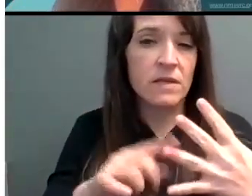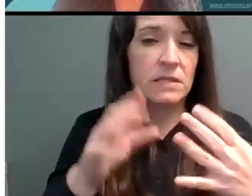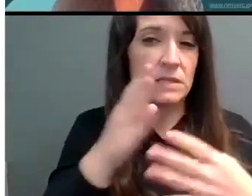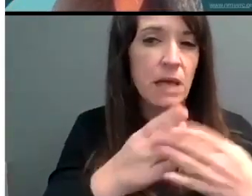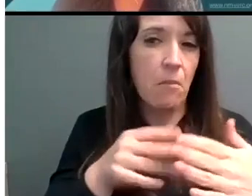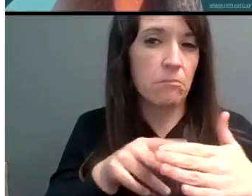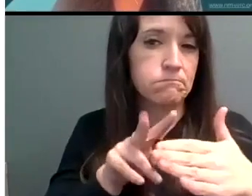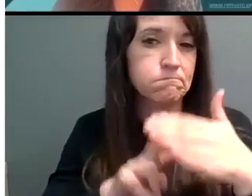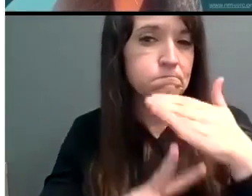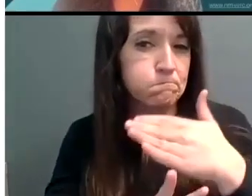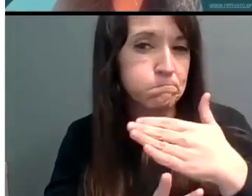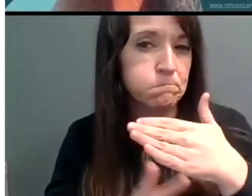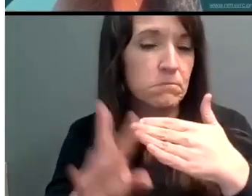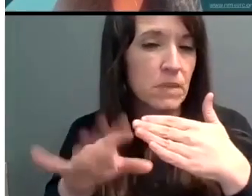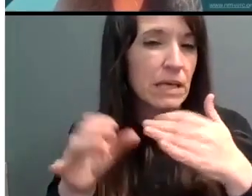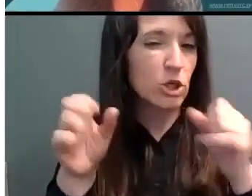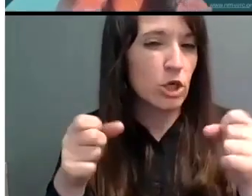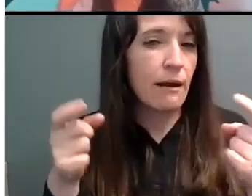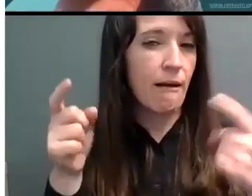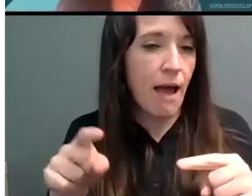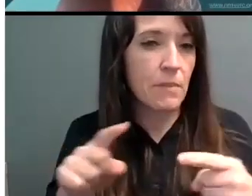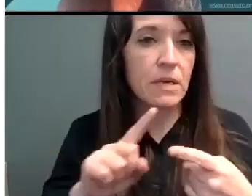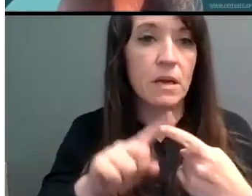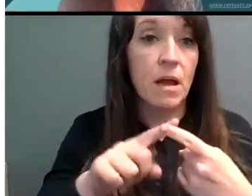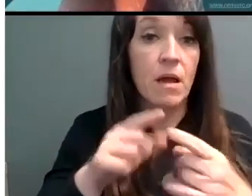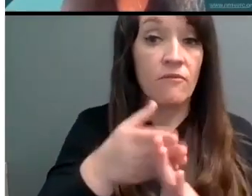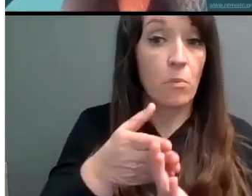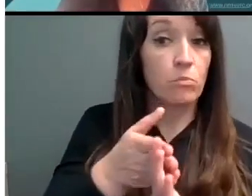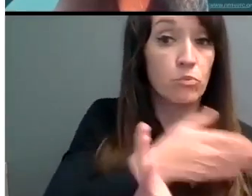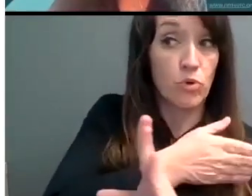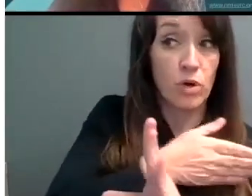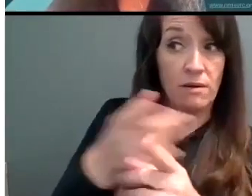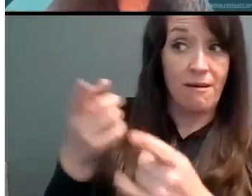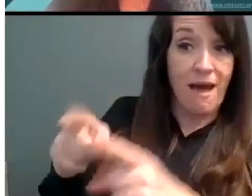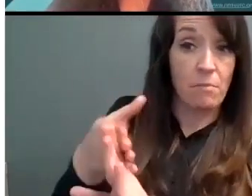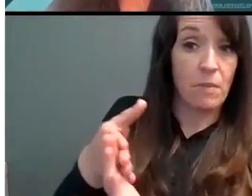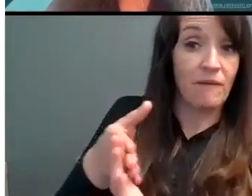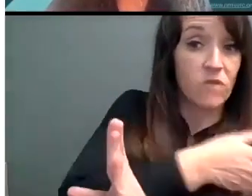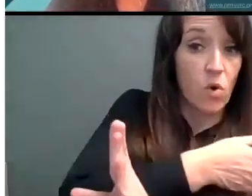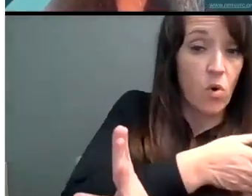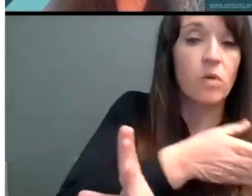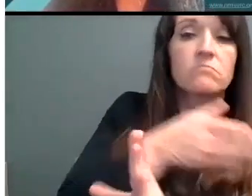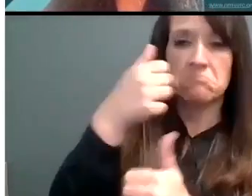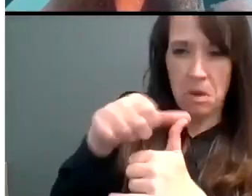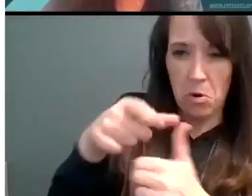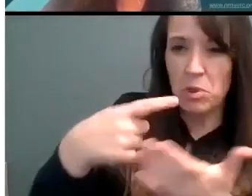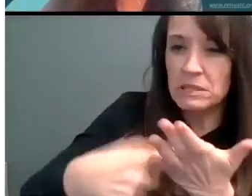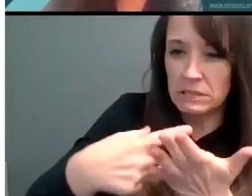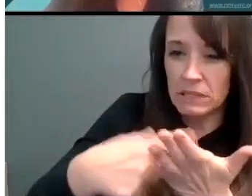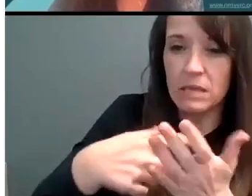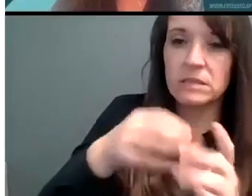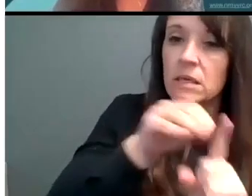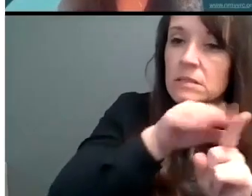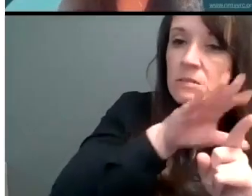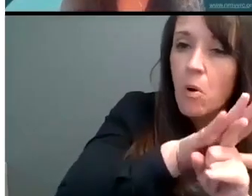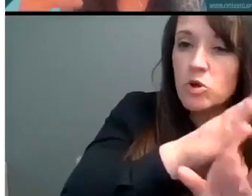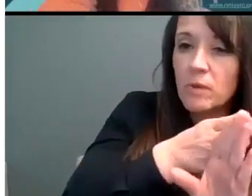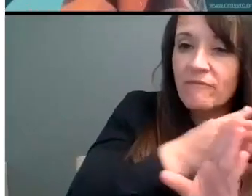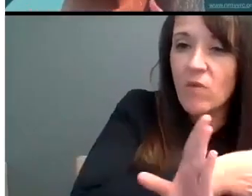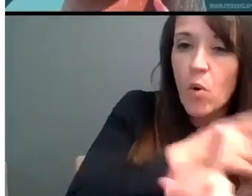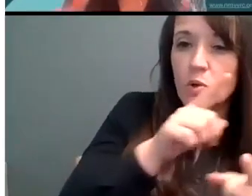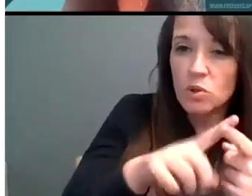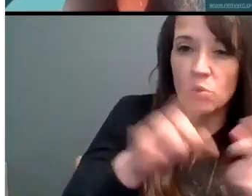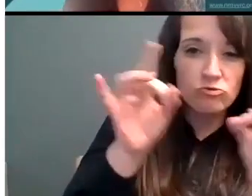characteristics. So those could be, as I mentioned, my prior exposure, my prior coping skills that include